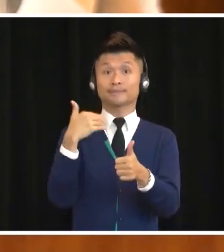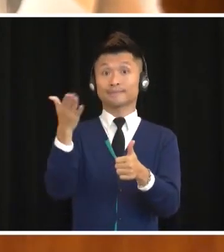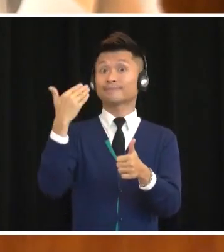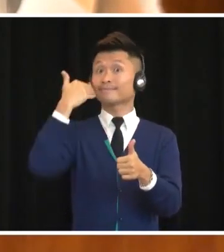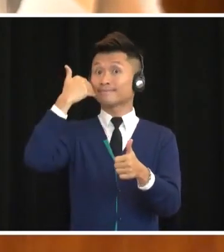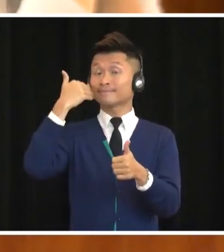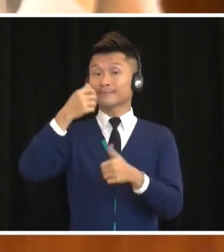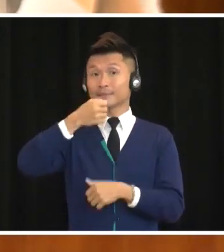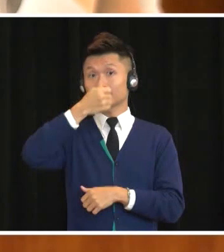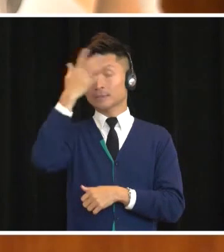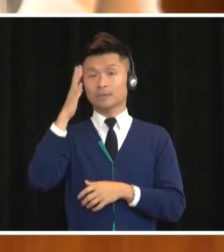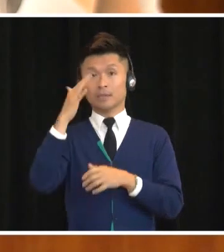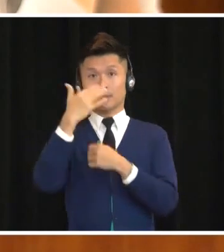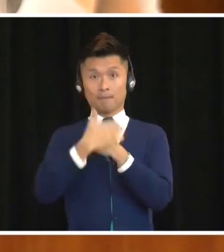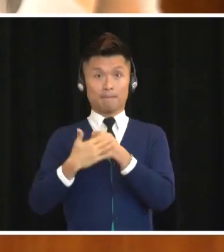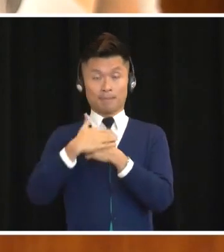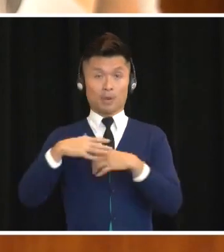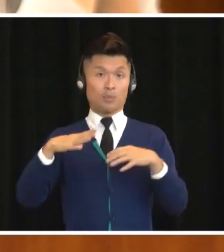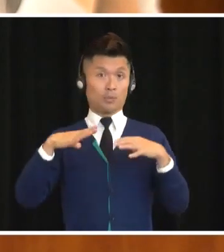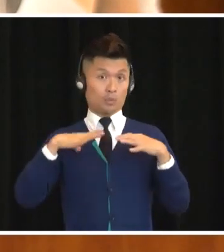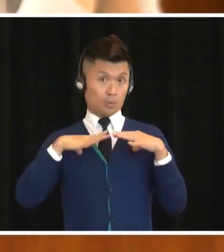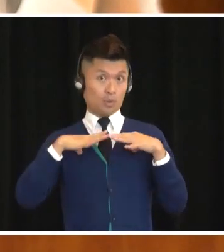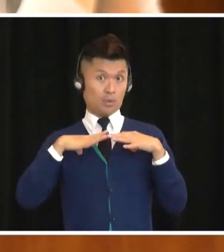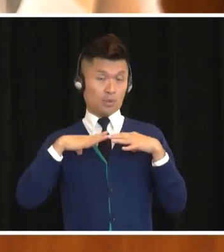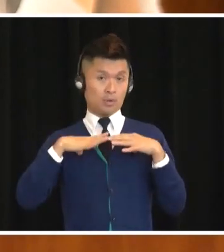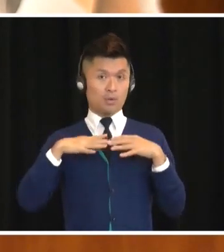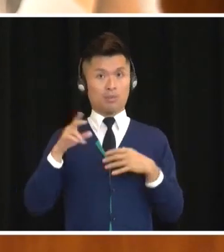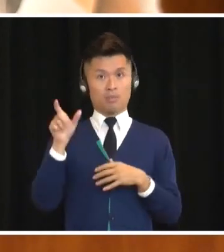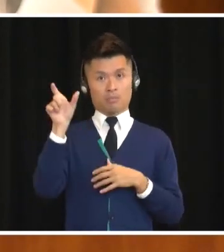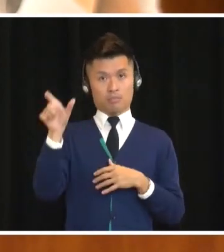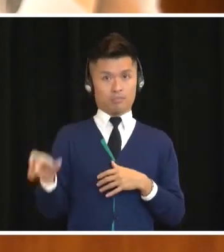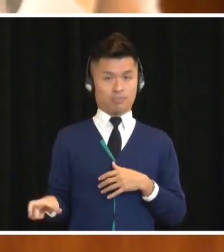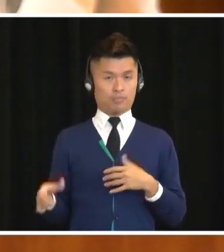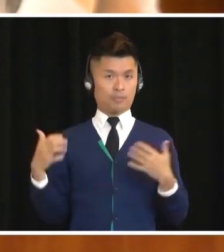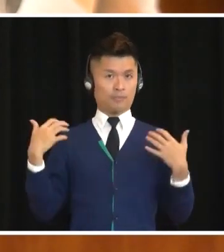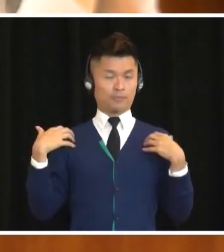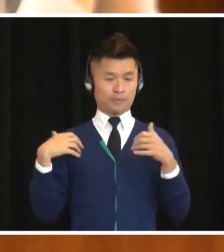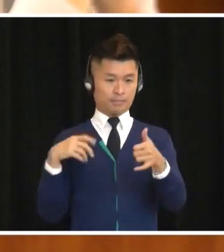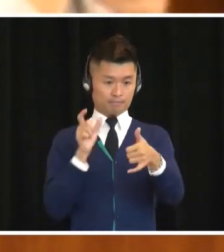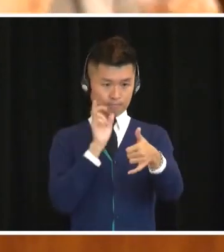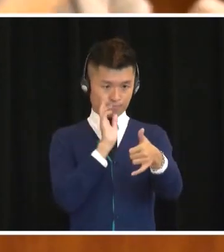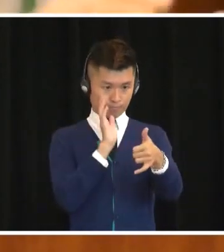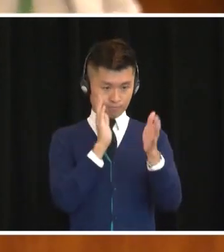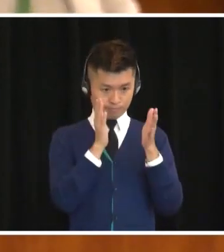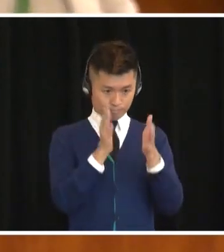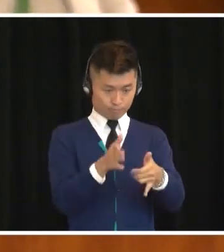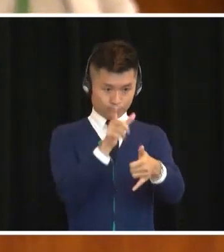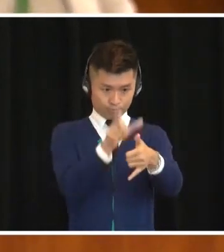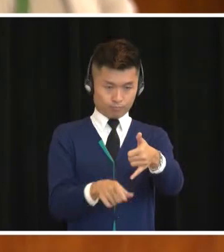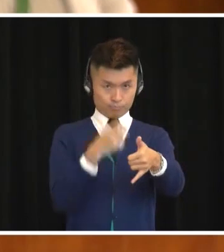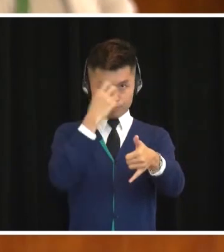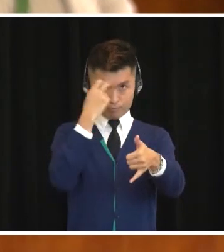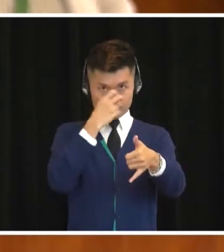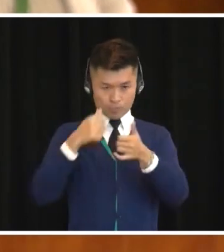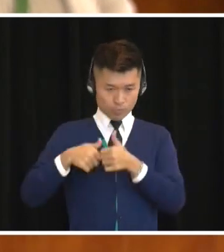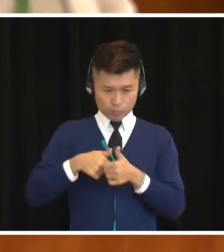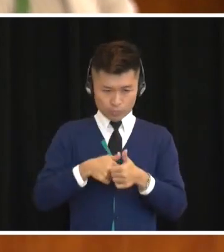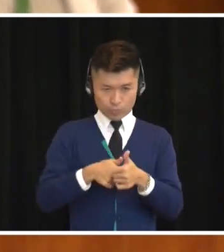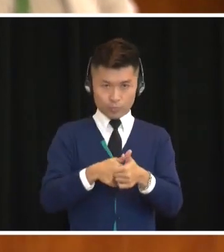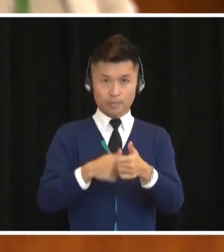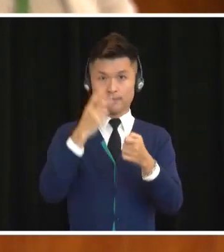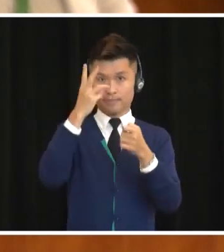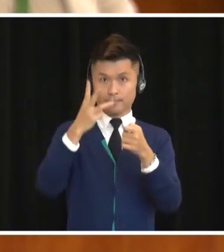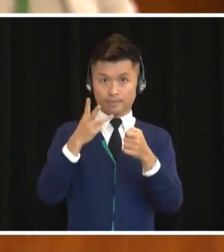is to send the child, the teenager, to a probation